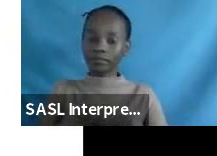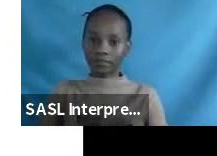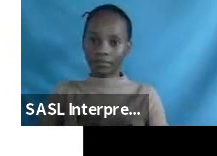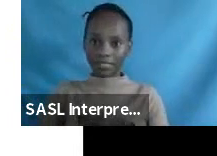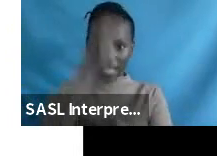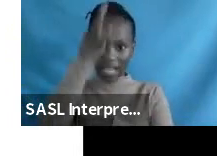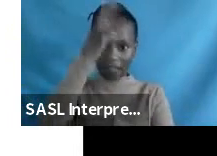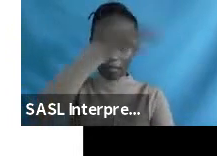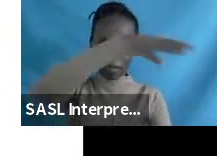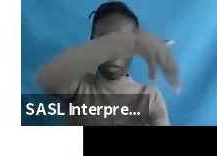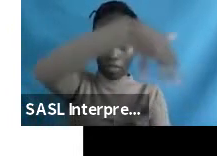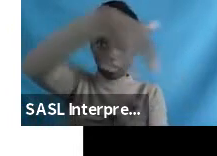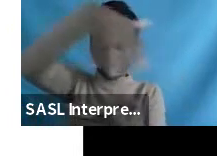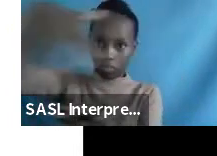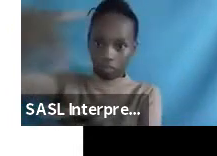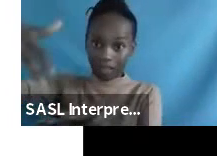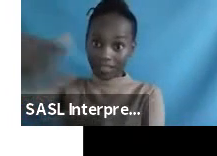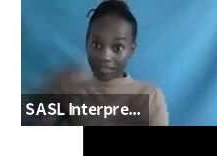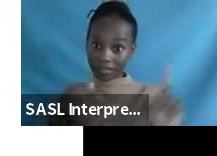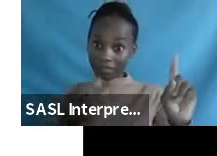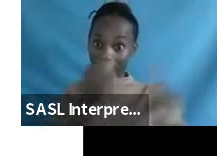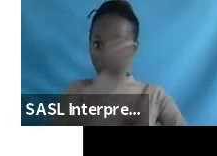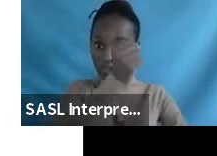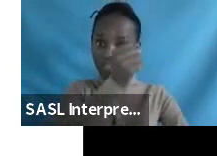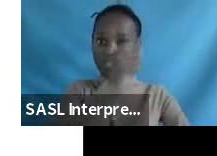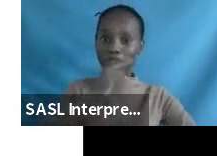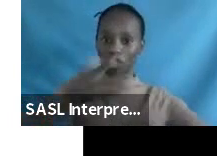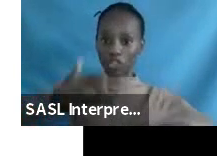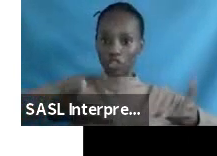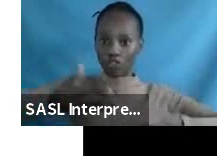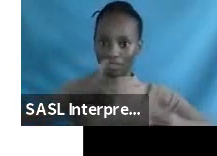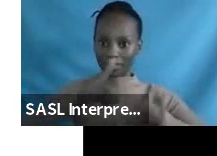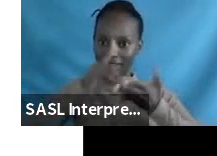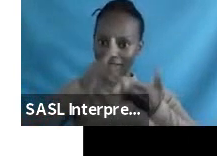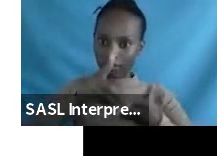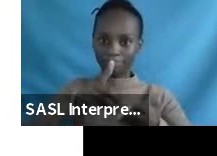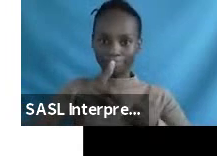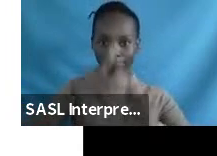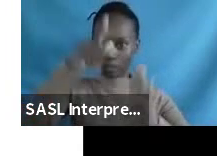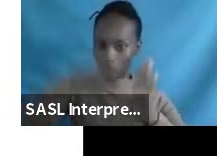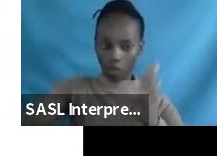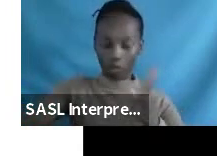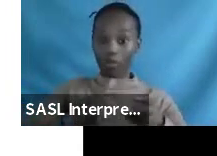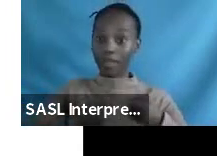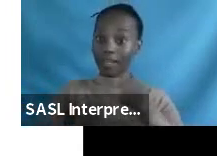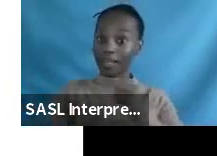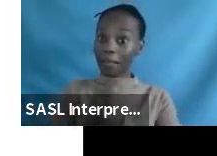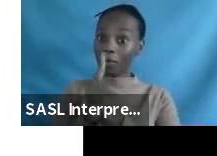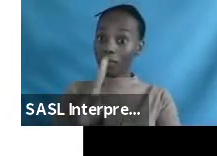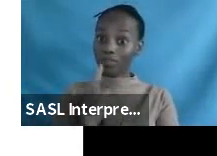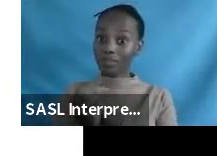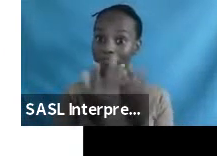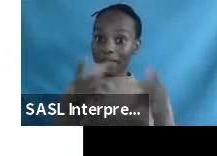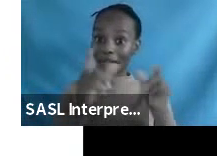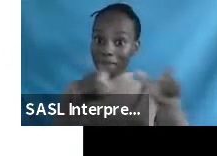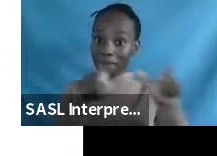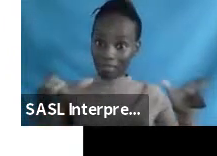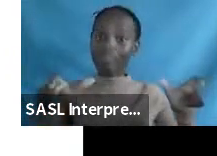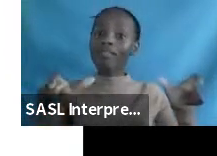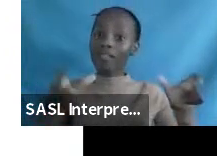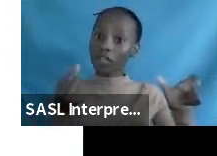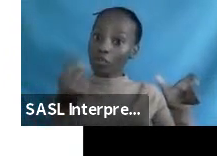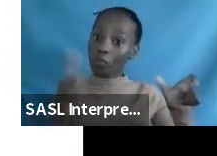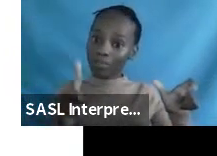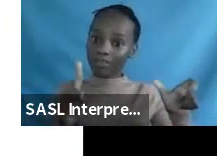objectives, service delivery is compromised. And what happens is that many people go into the streets and then